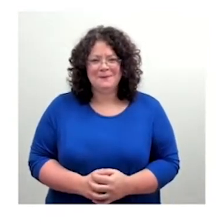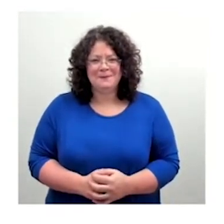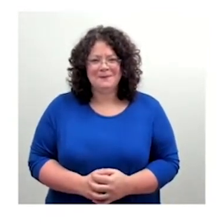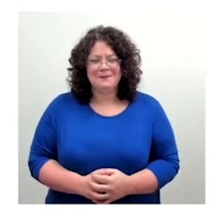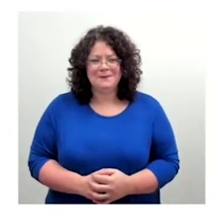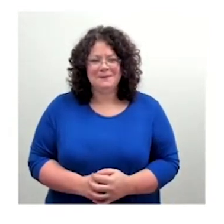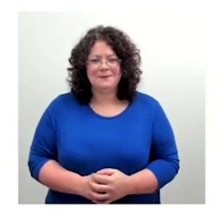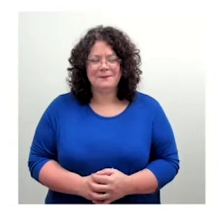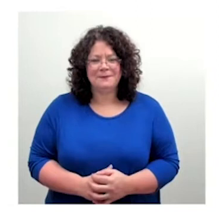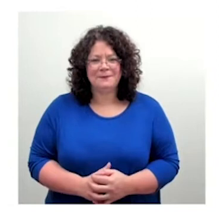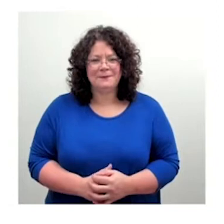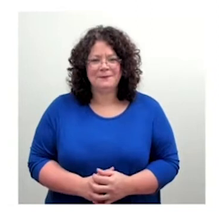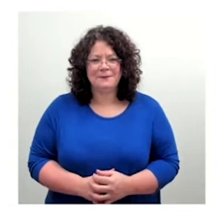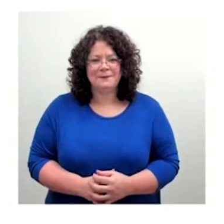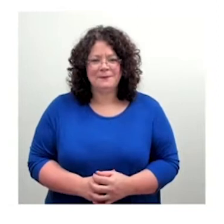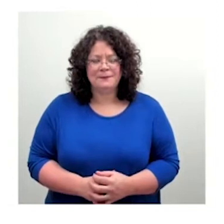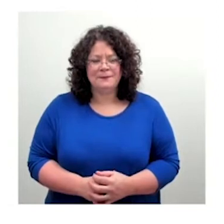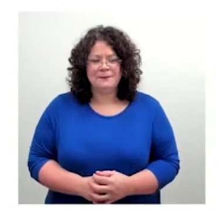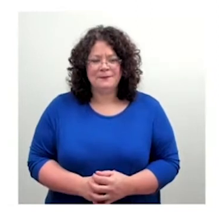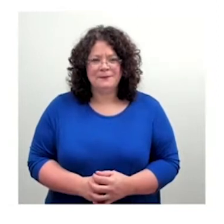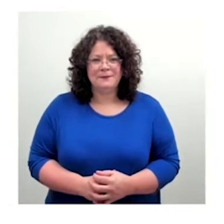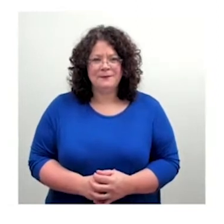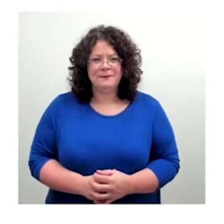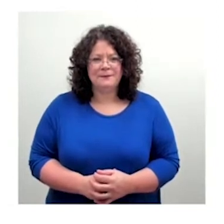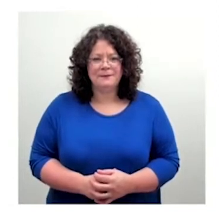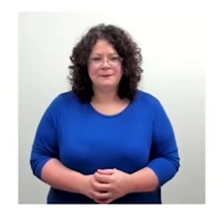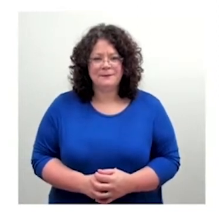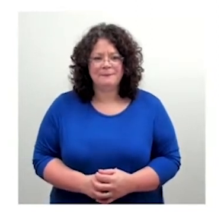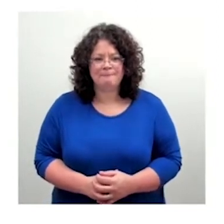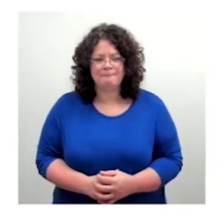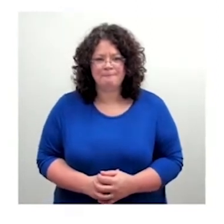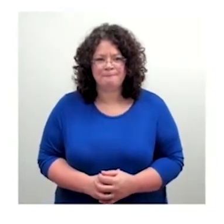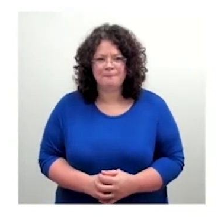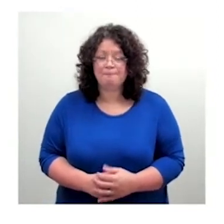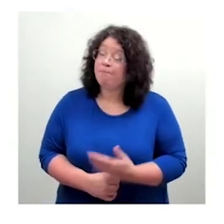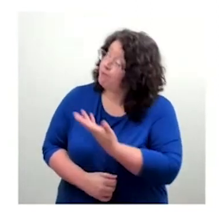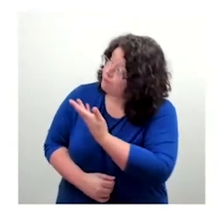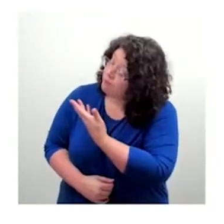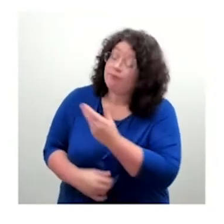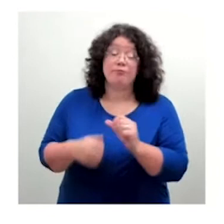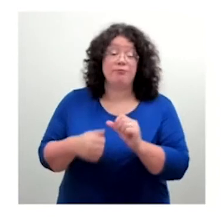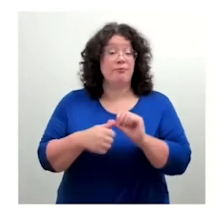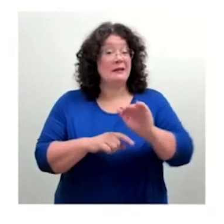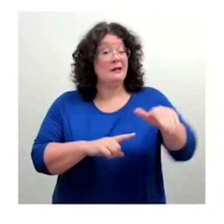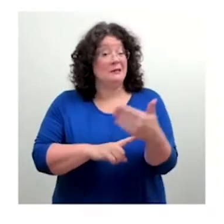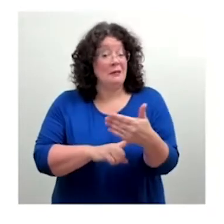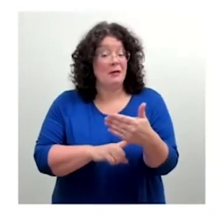So next up, I suppose I wanted a few reflections on what we see as the role of technology in